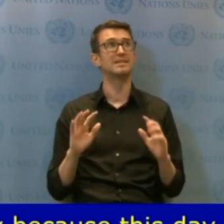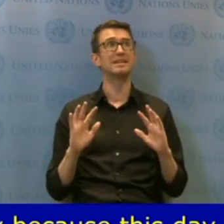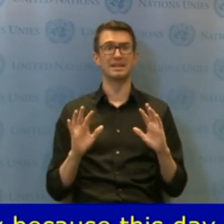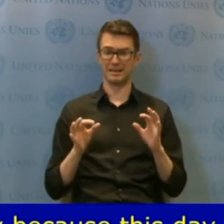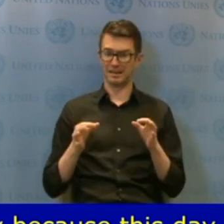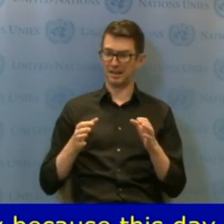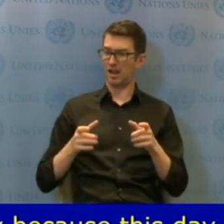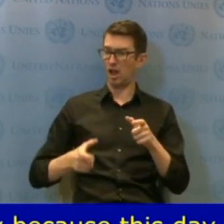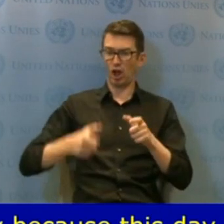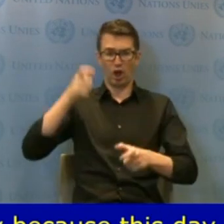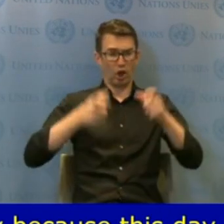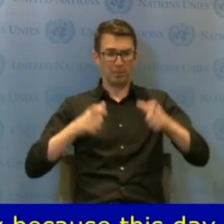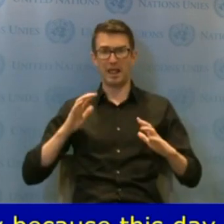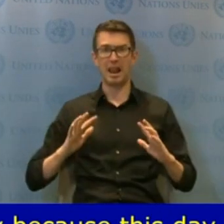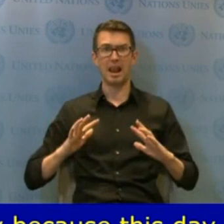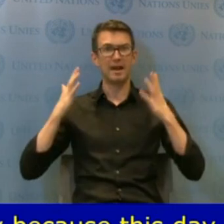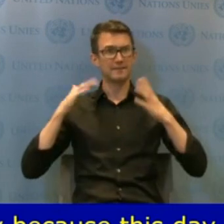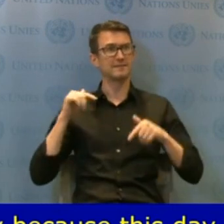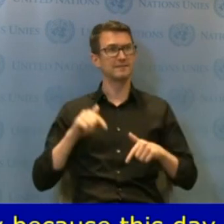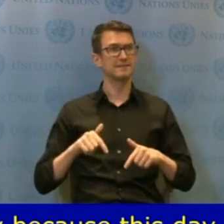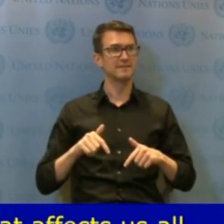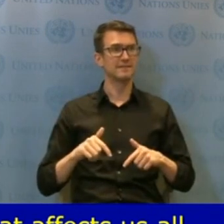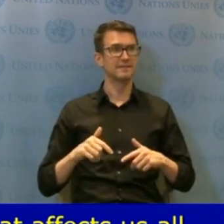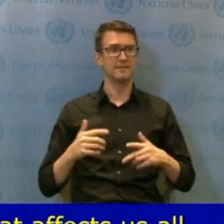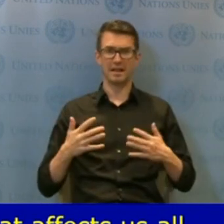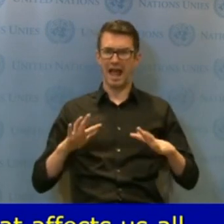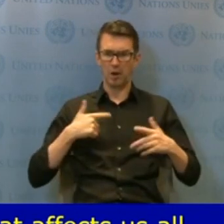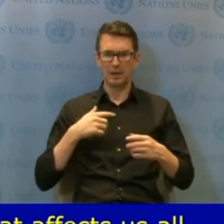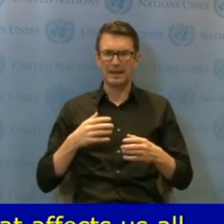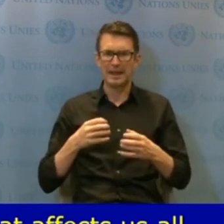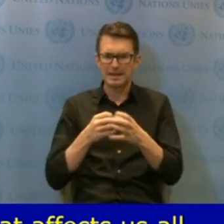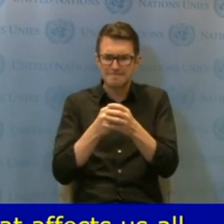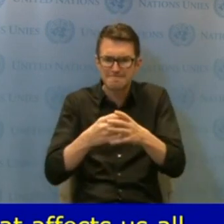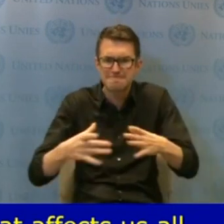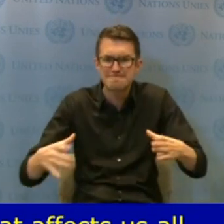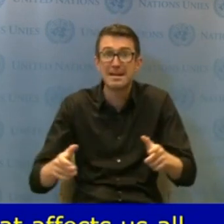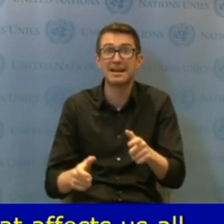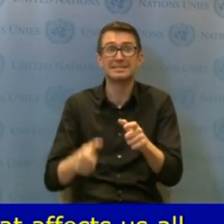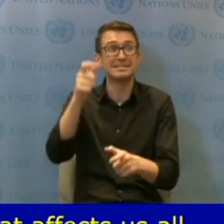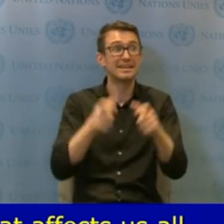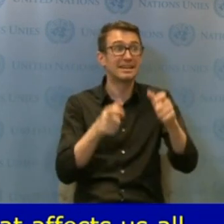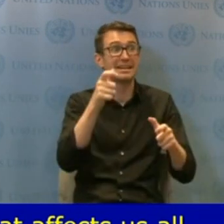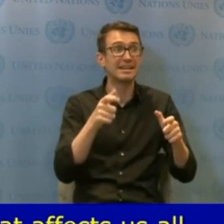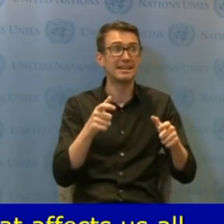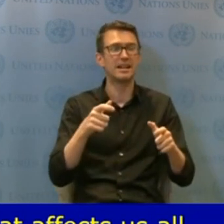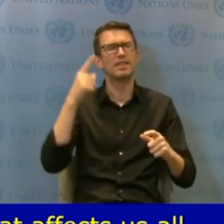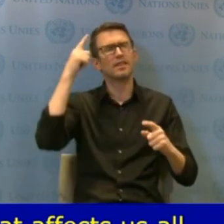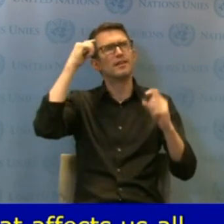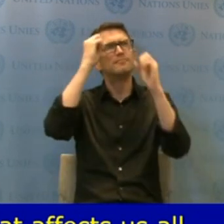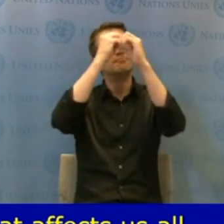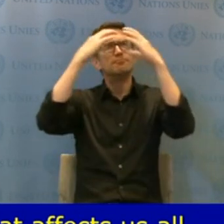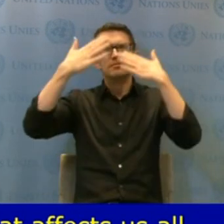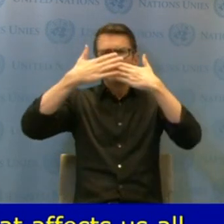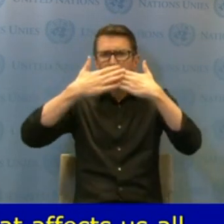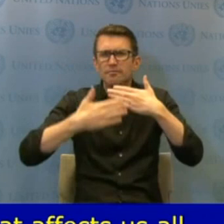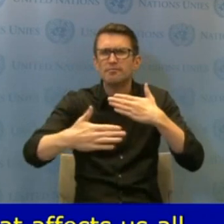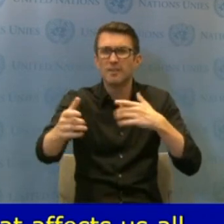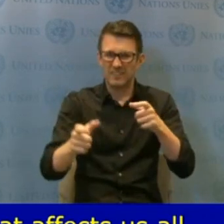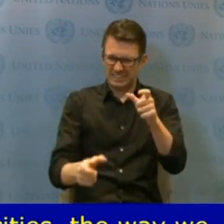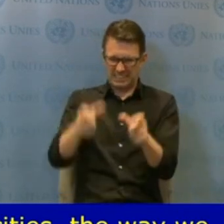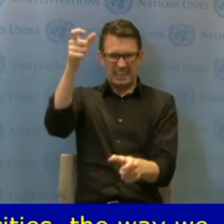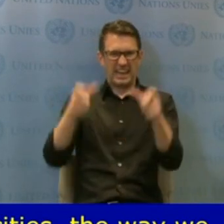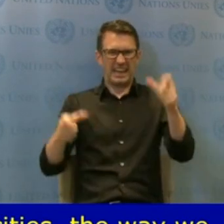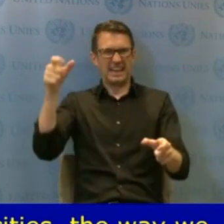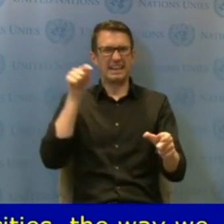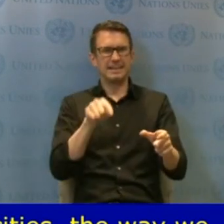cities, the way we think about our cities. And I oftentimes like to say to my